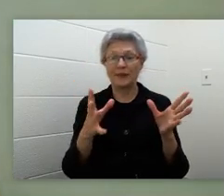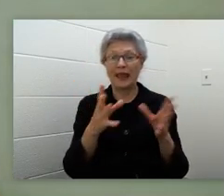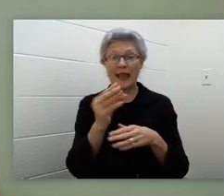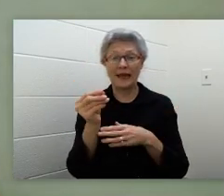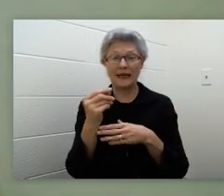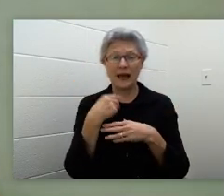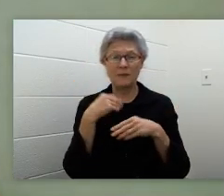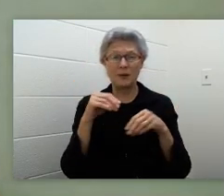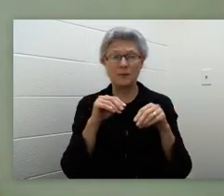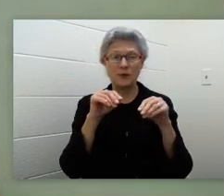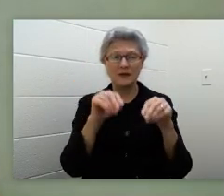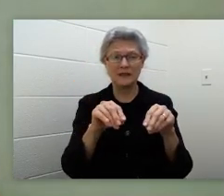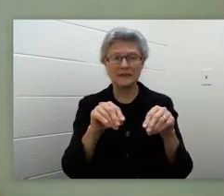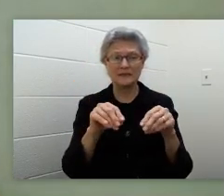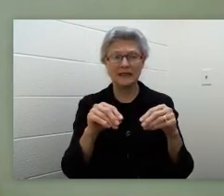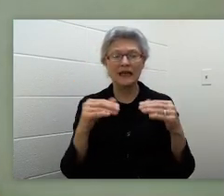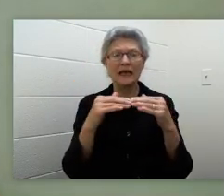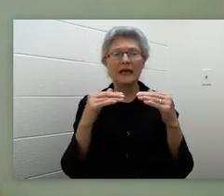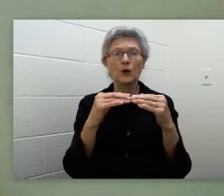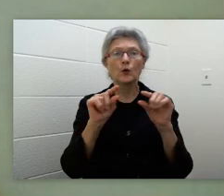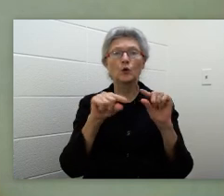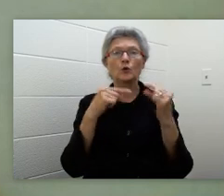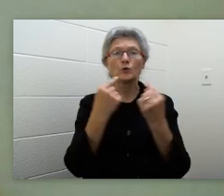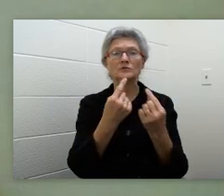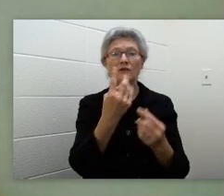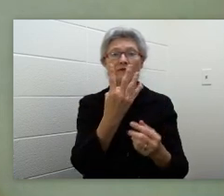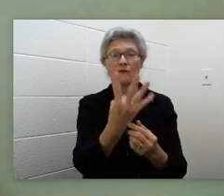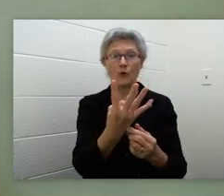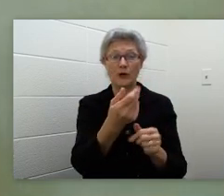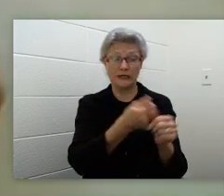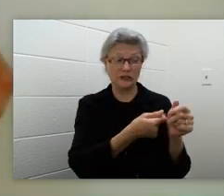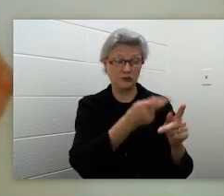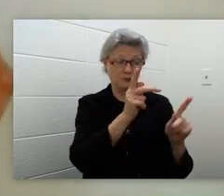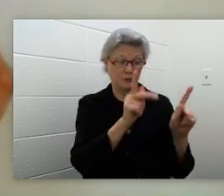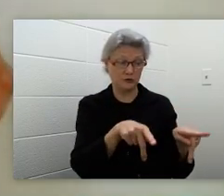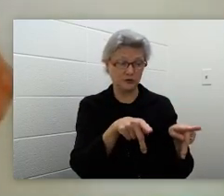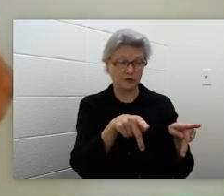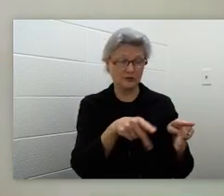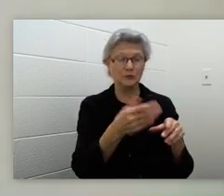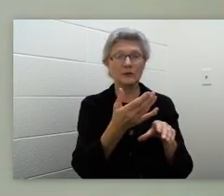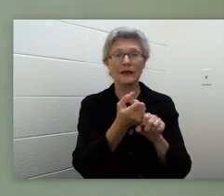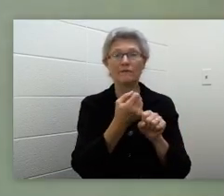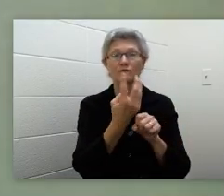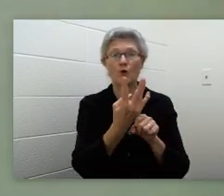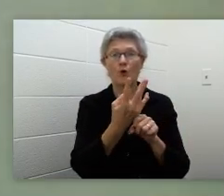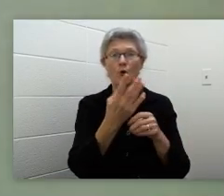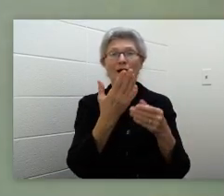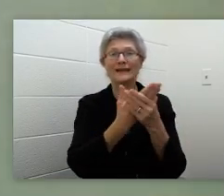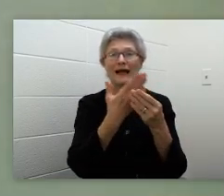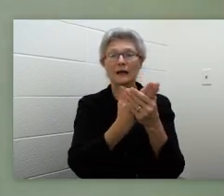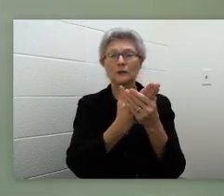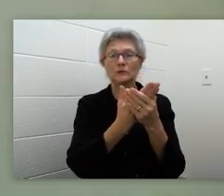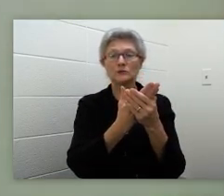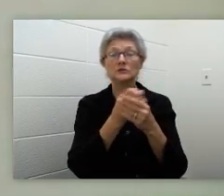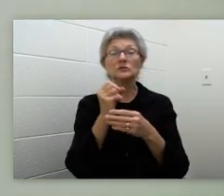And I'm going to put these in groups of 4 because each person is going to get 4 tacos. So